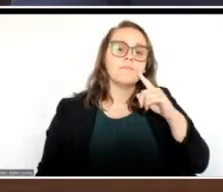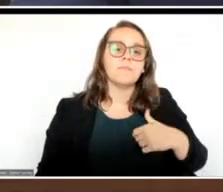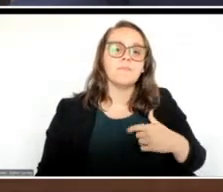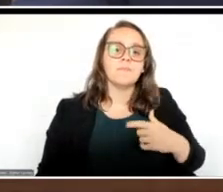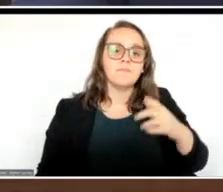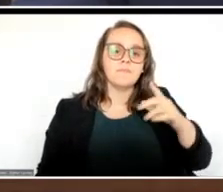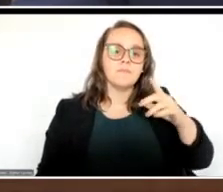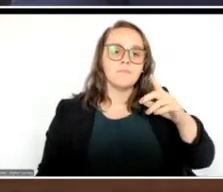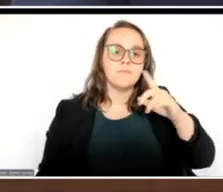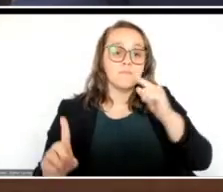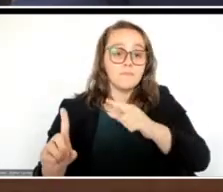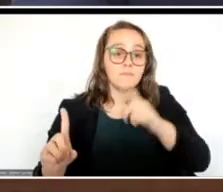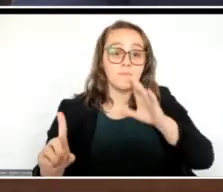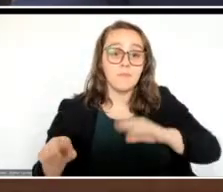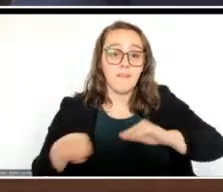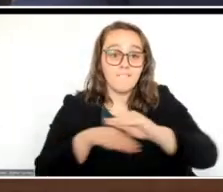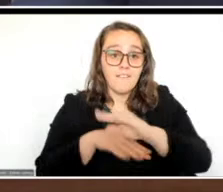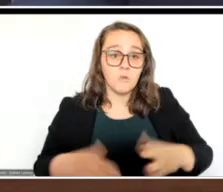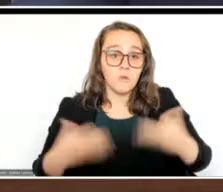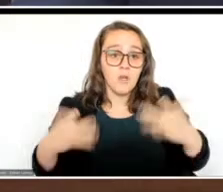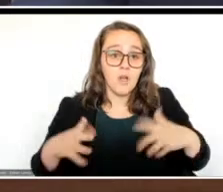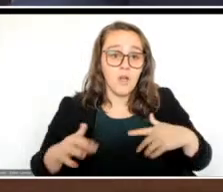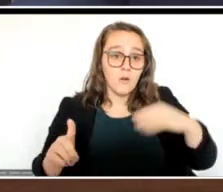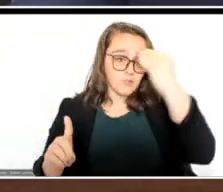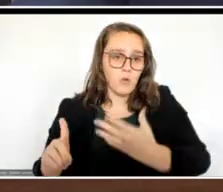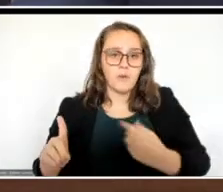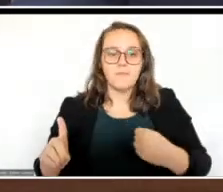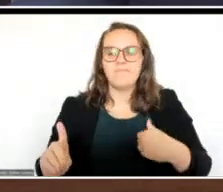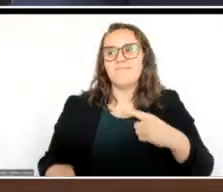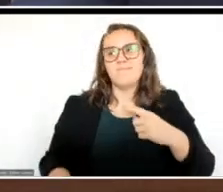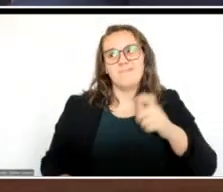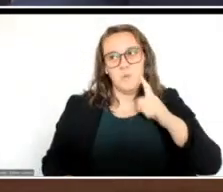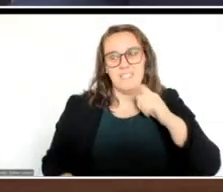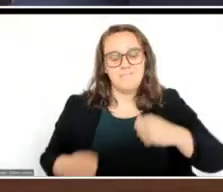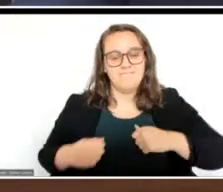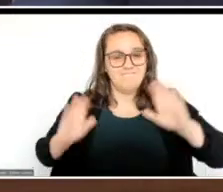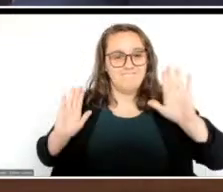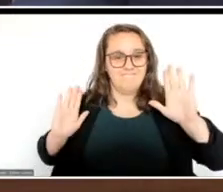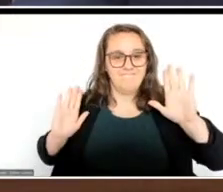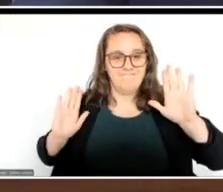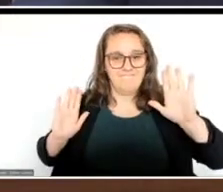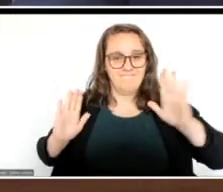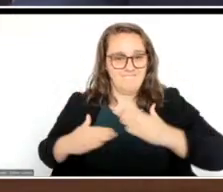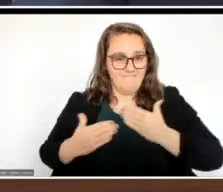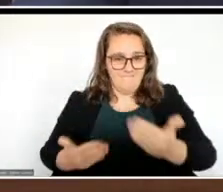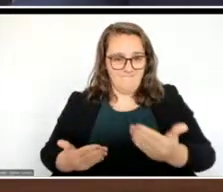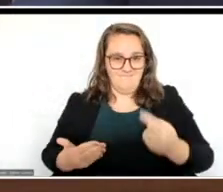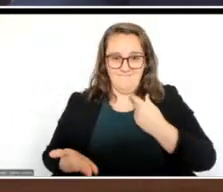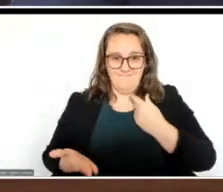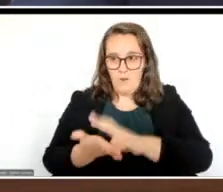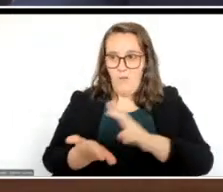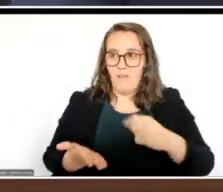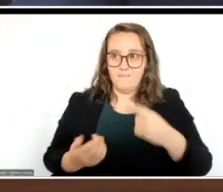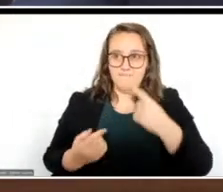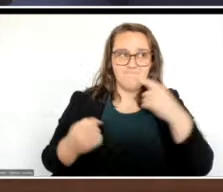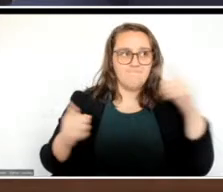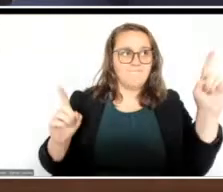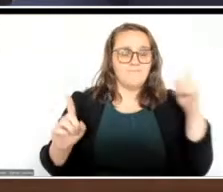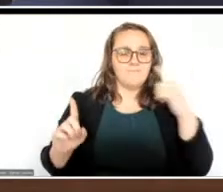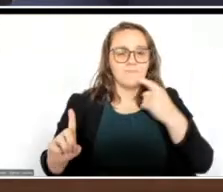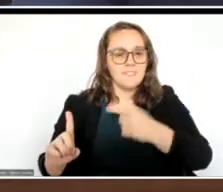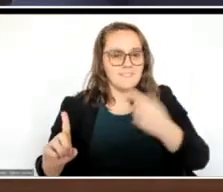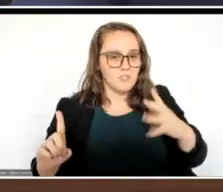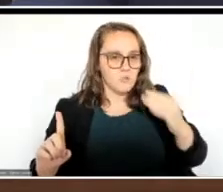him the time had come to concede the election. Donald Trump knew the courts had ruled against him. He had all of